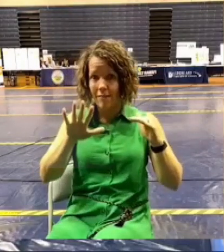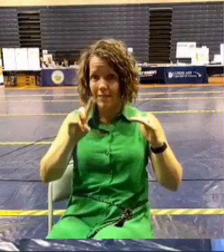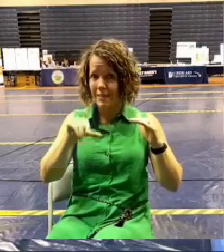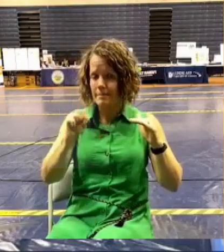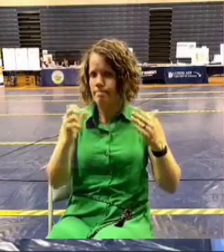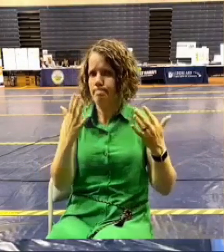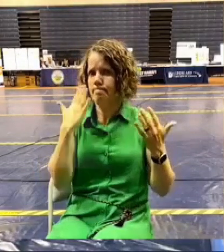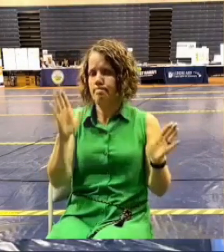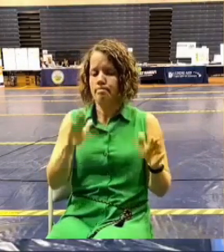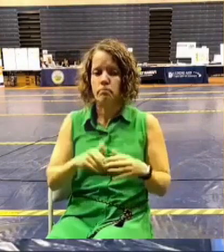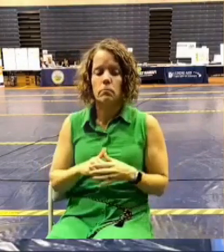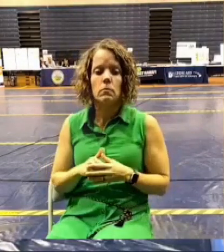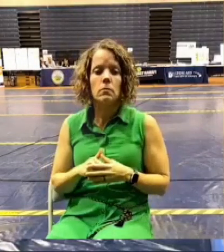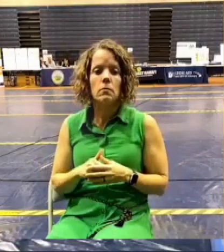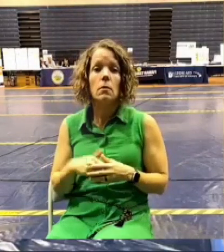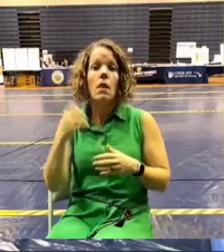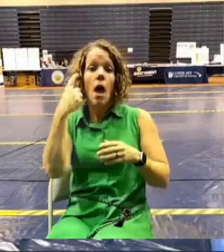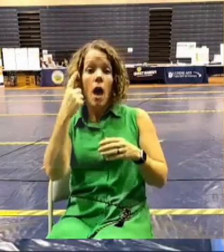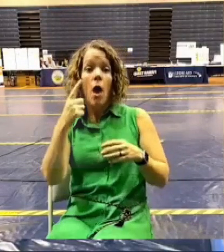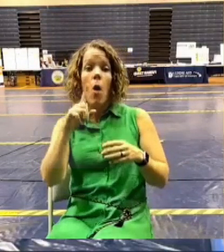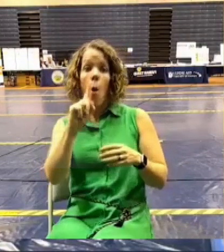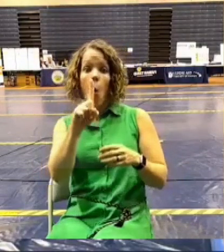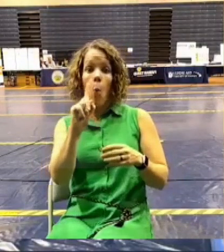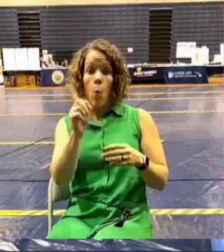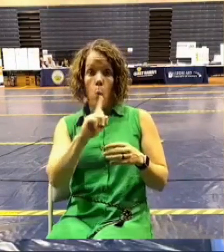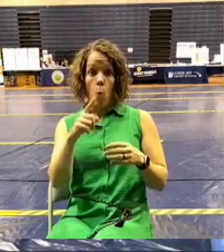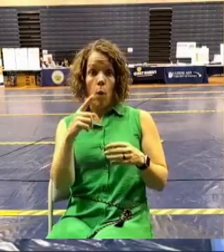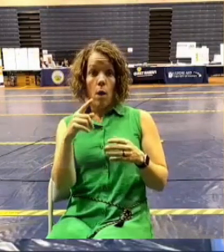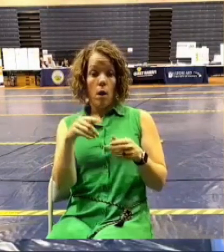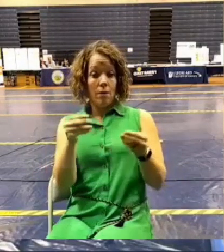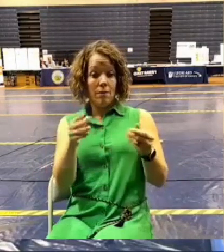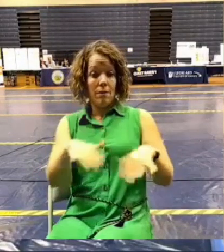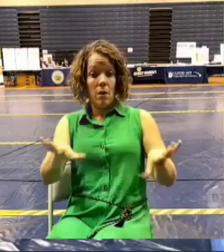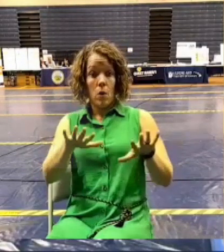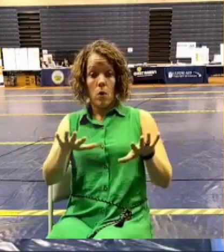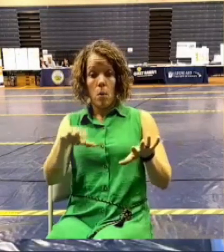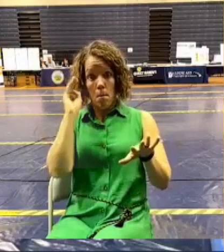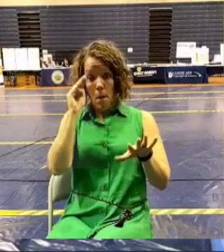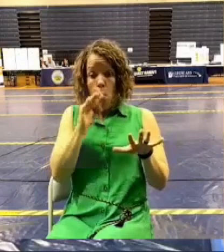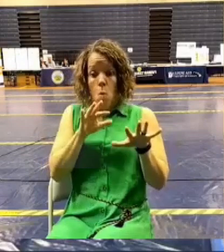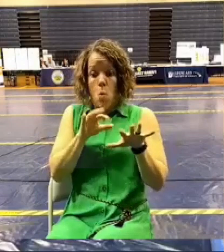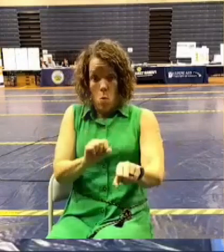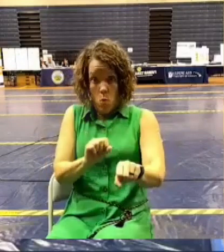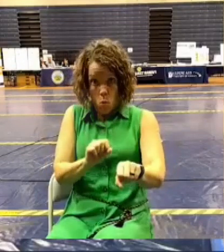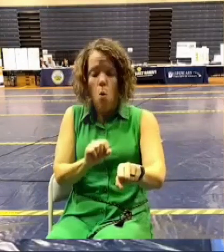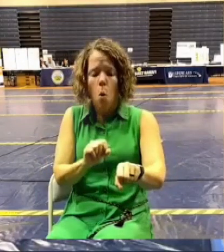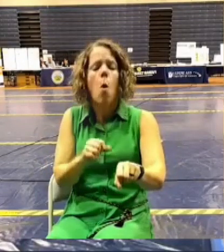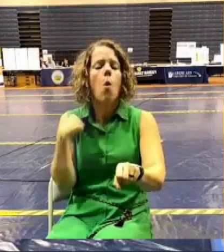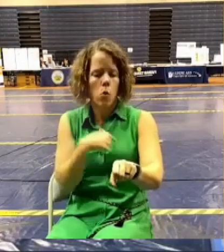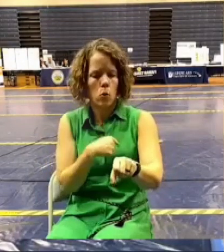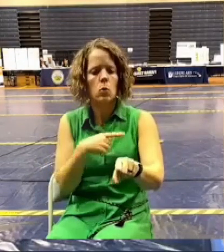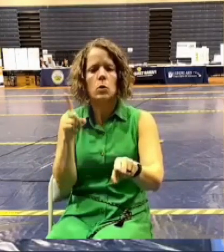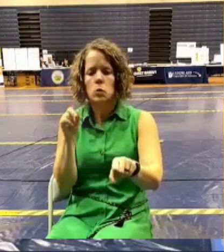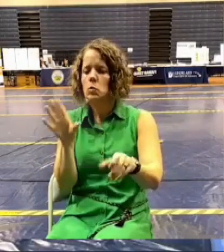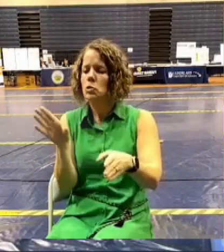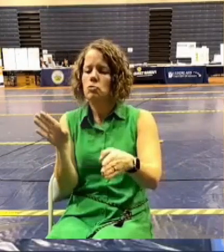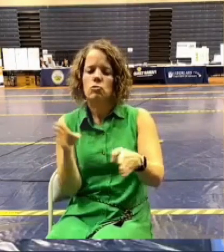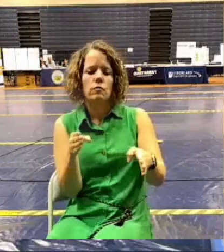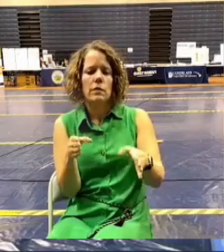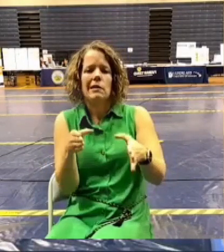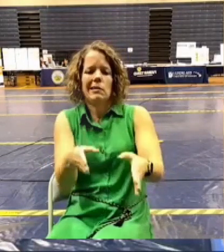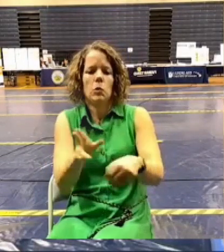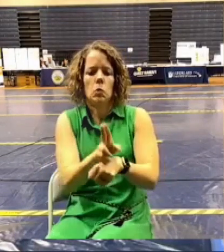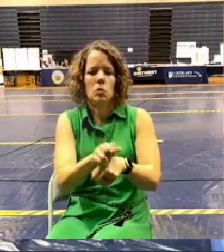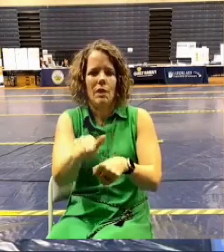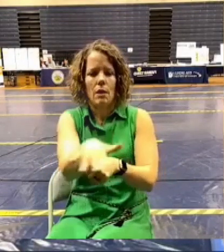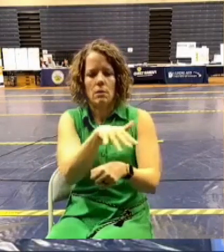Central Maui to lands that we do own. It wasn't explored before, but in talks and things that